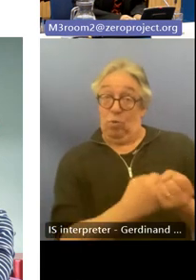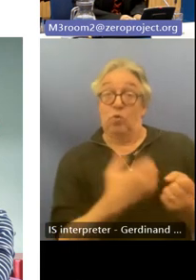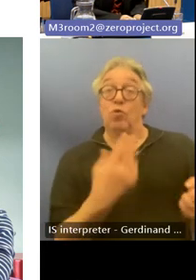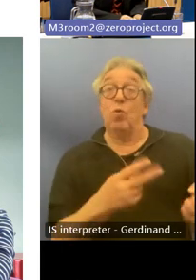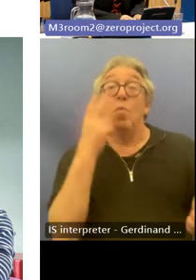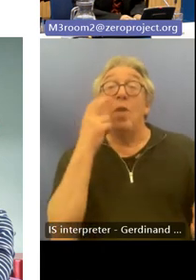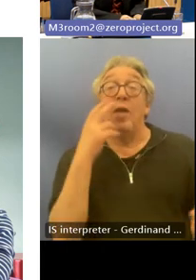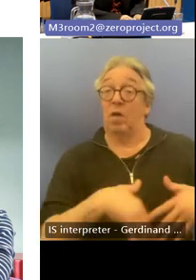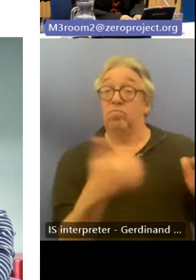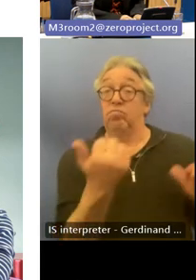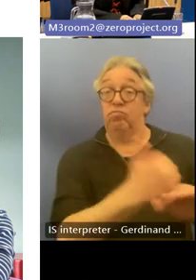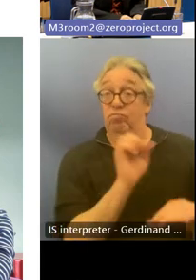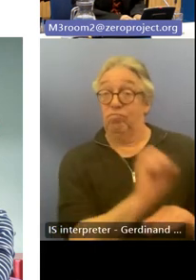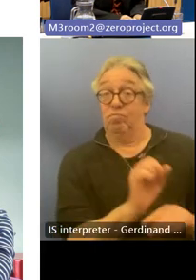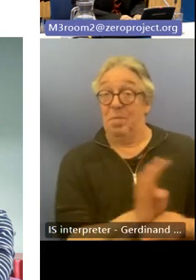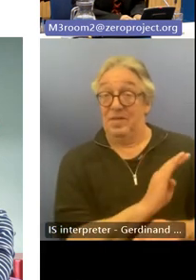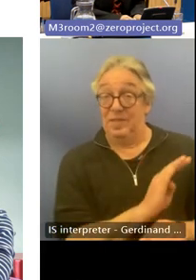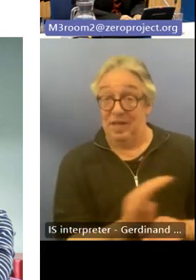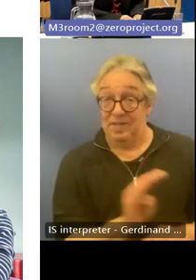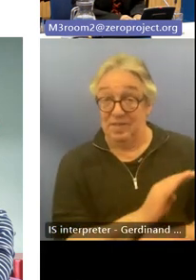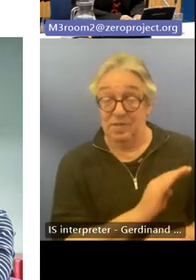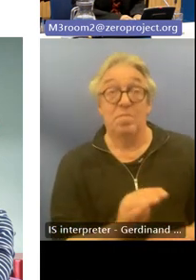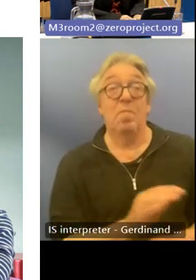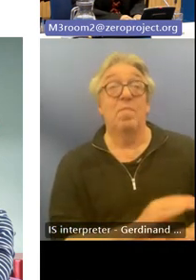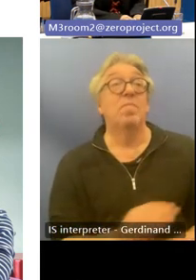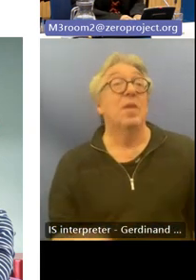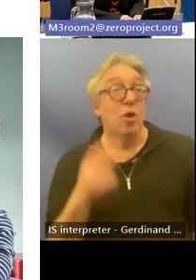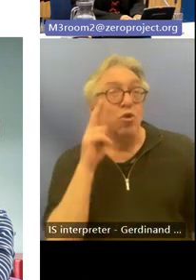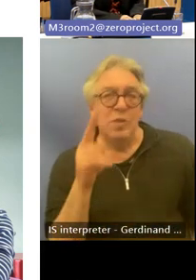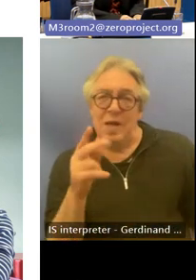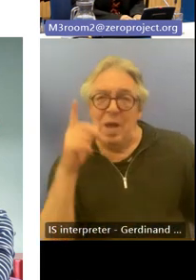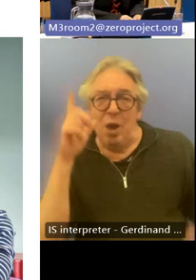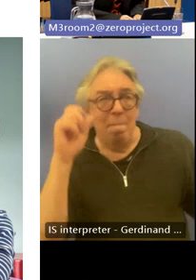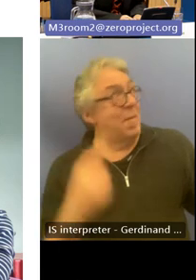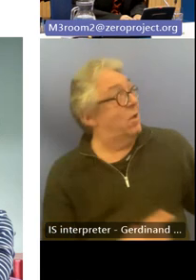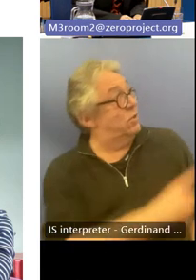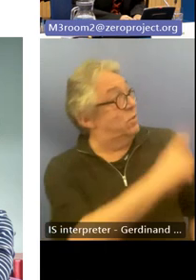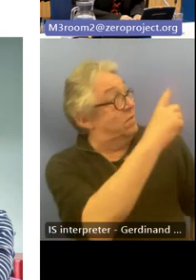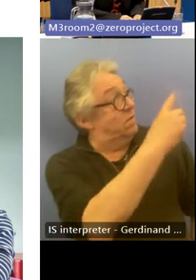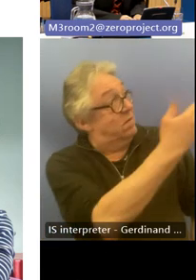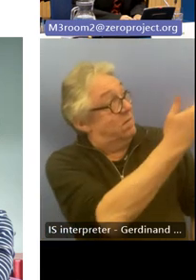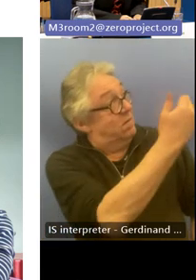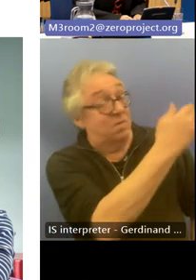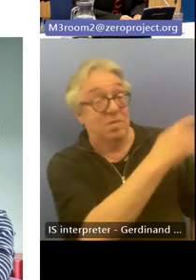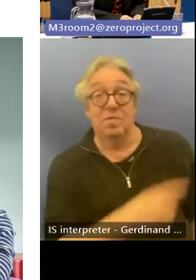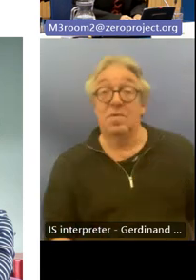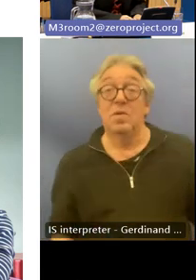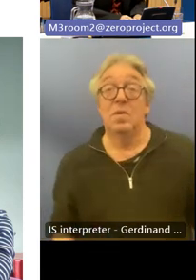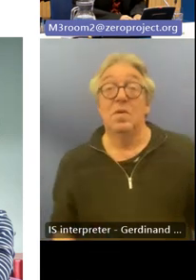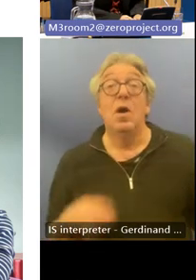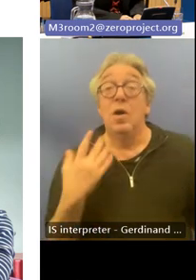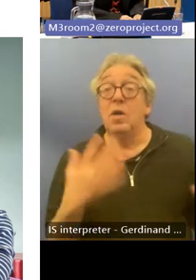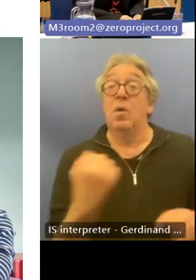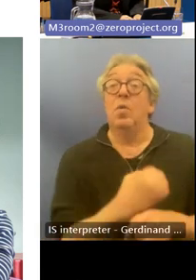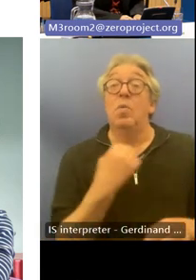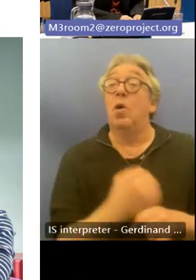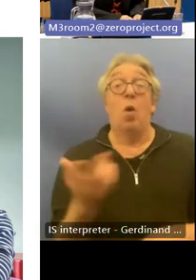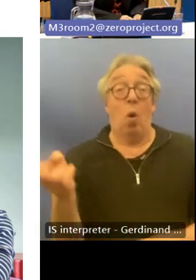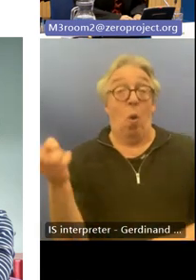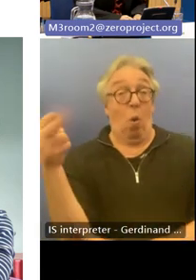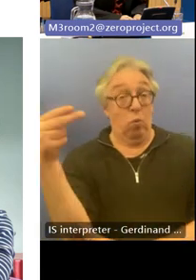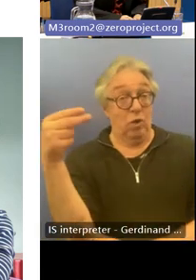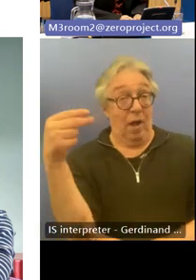Two blind men on the top left photo, they explore job in hotel. And the